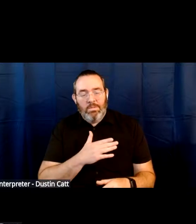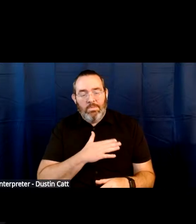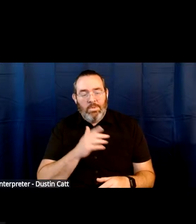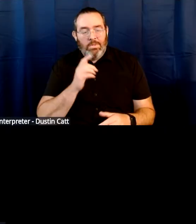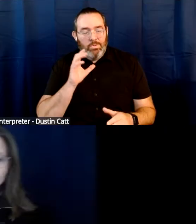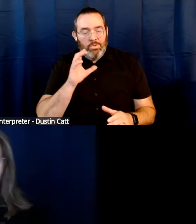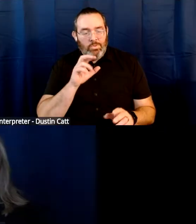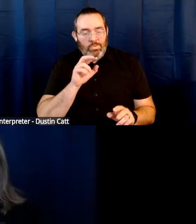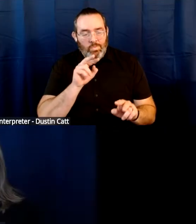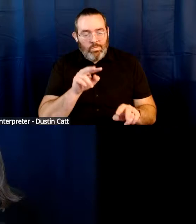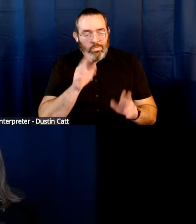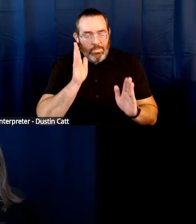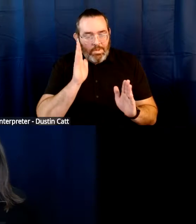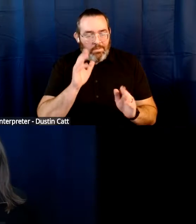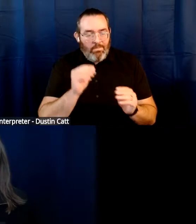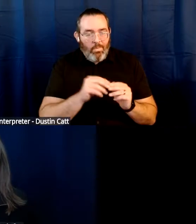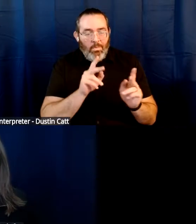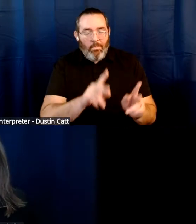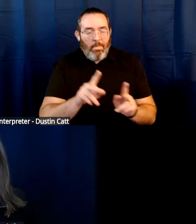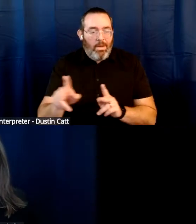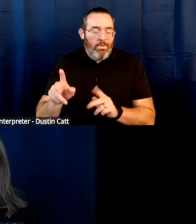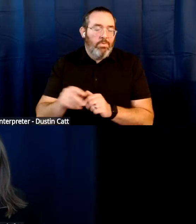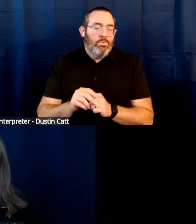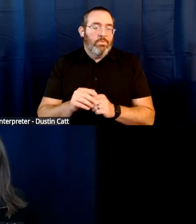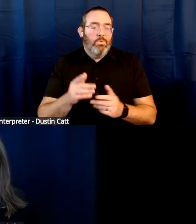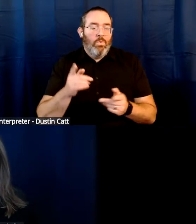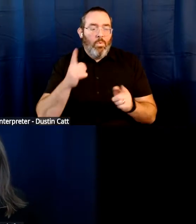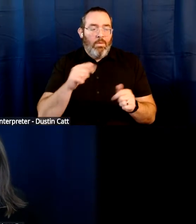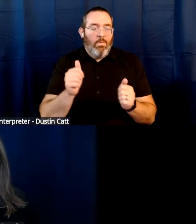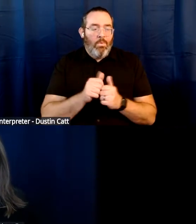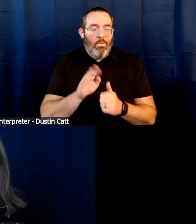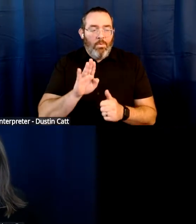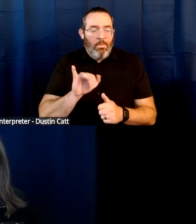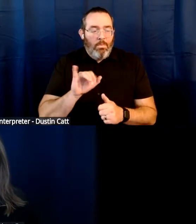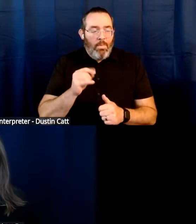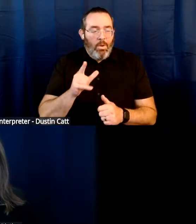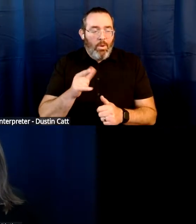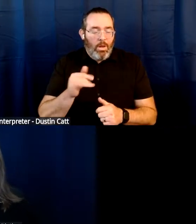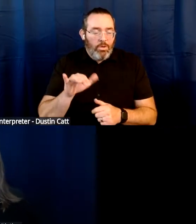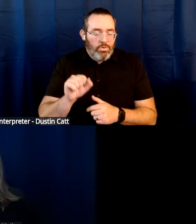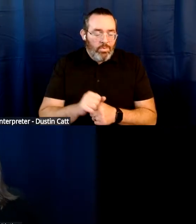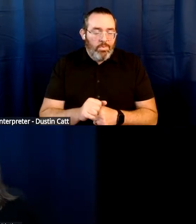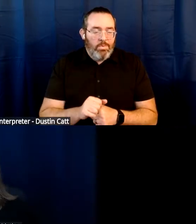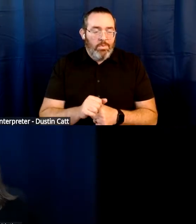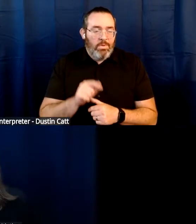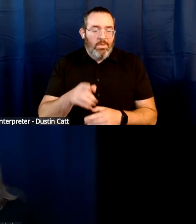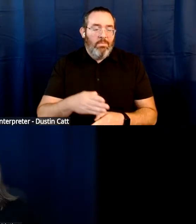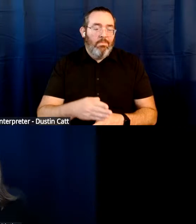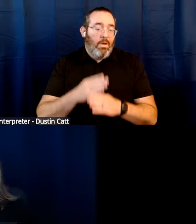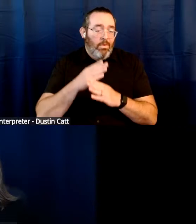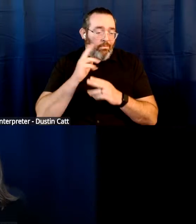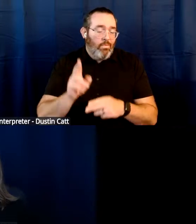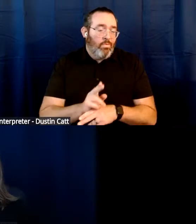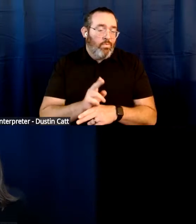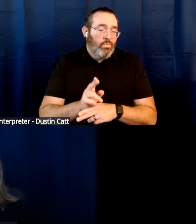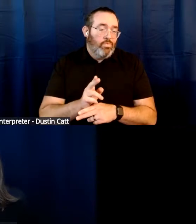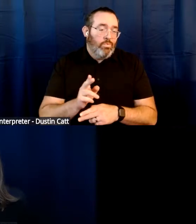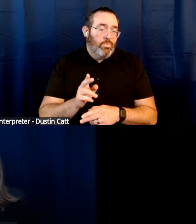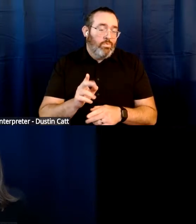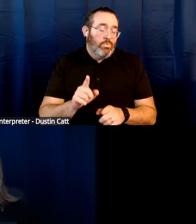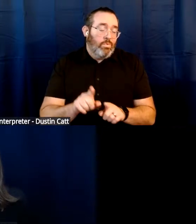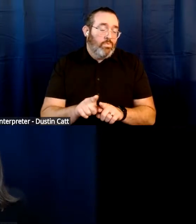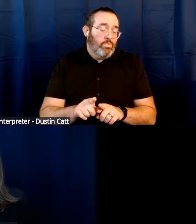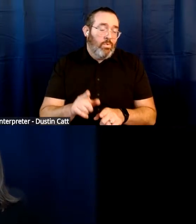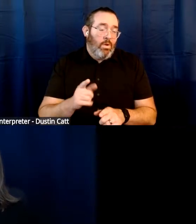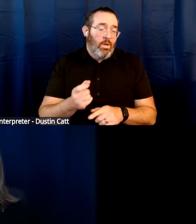what's really going on out there with the biologics. And these are barriers to usage as well. And to